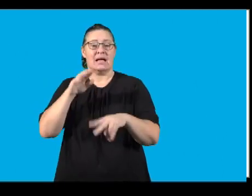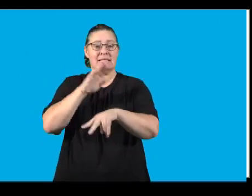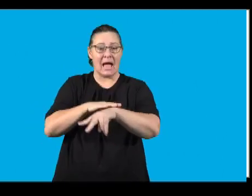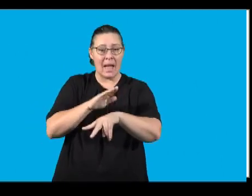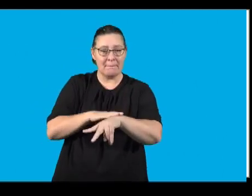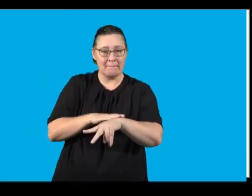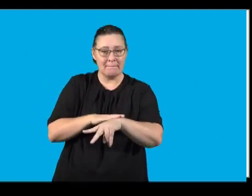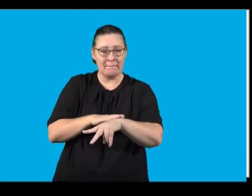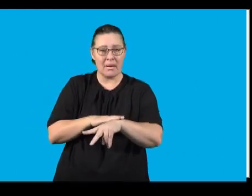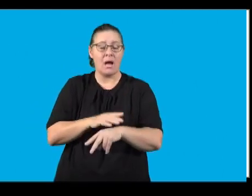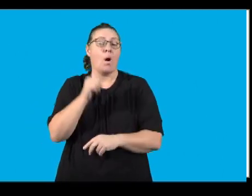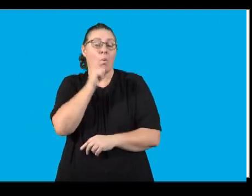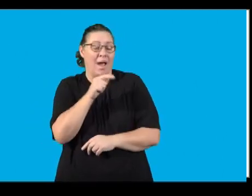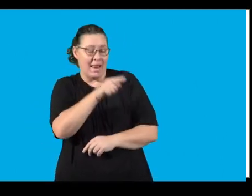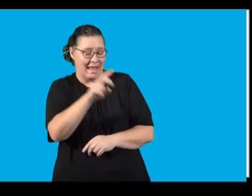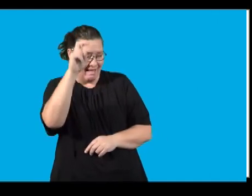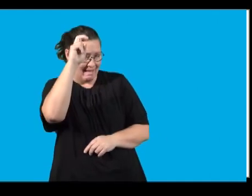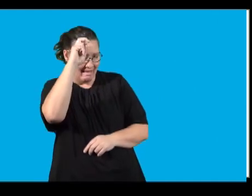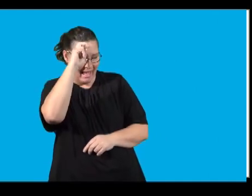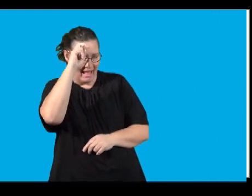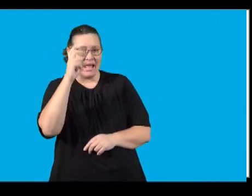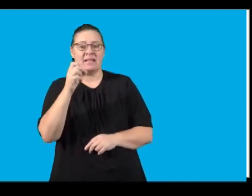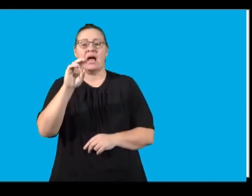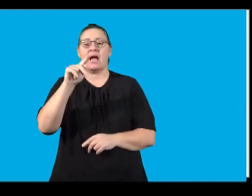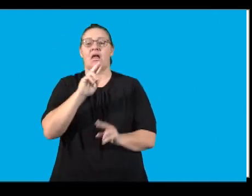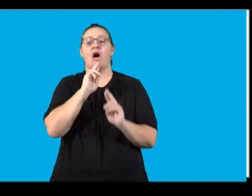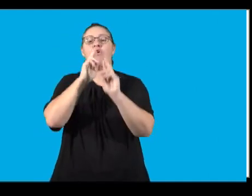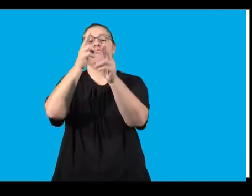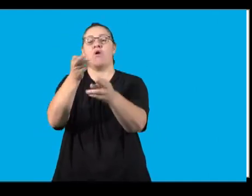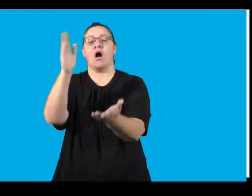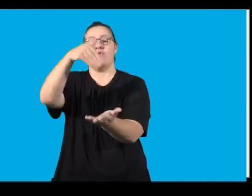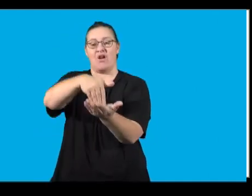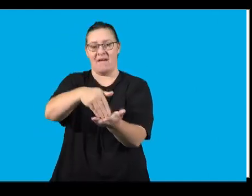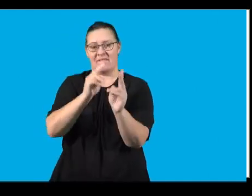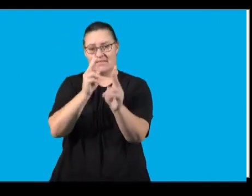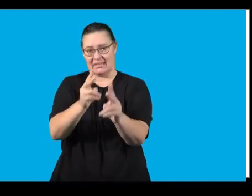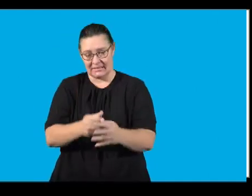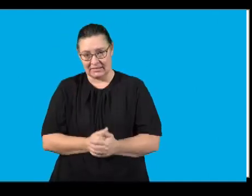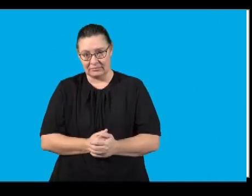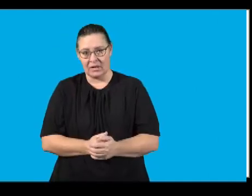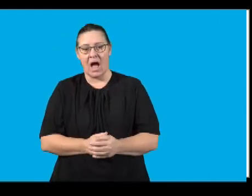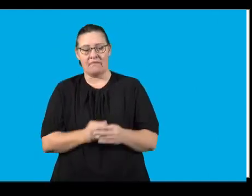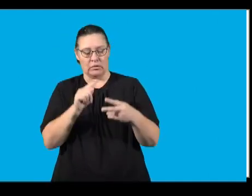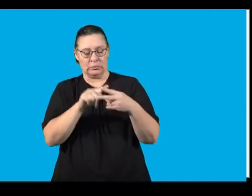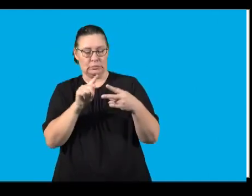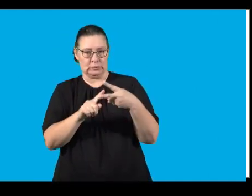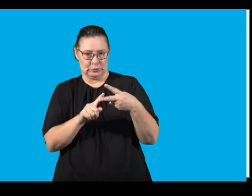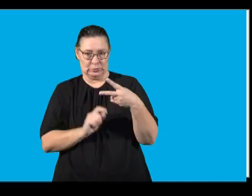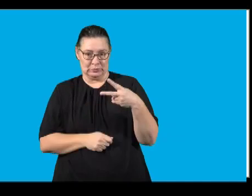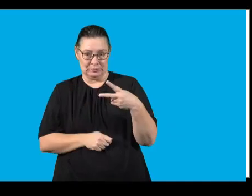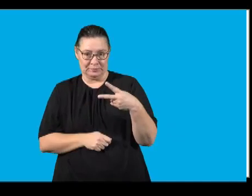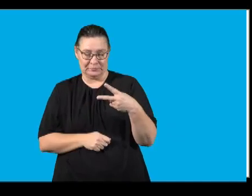the time when King Duncan arrives for a visit. So there you can see you have your two